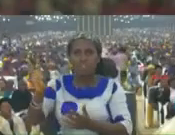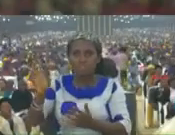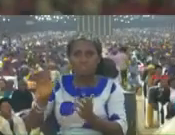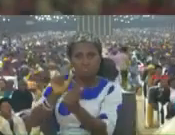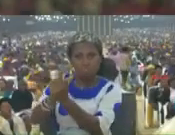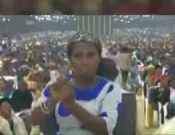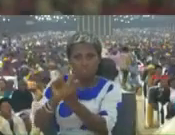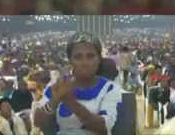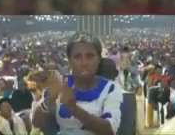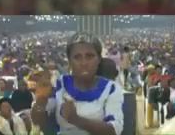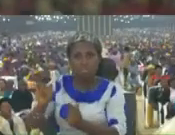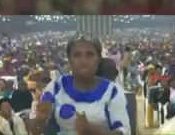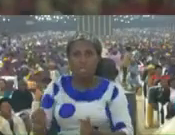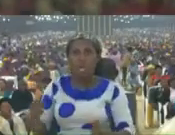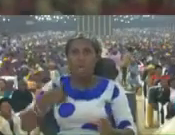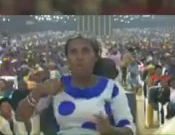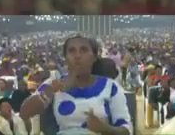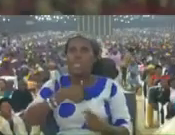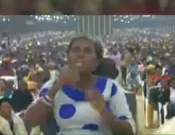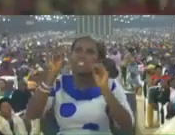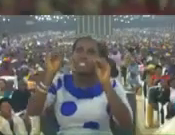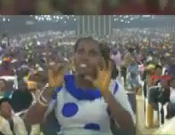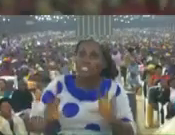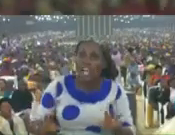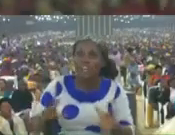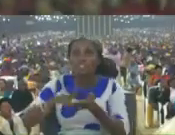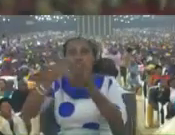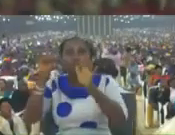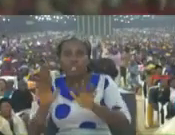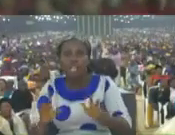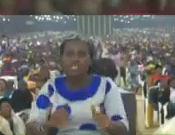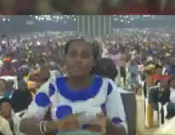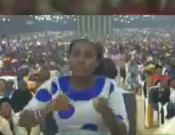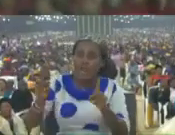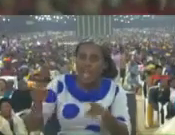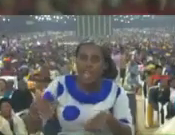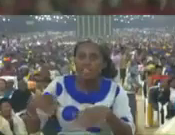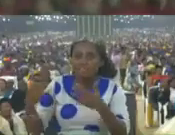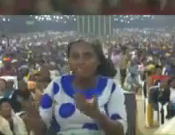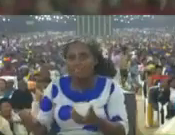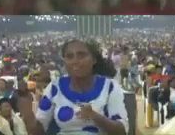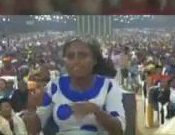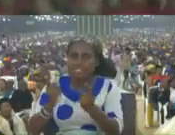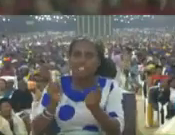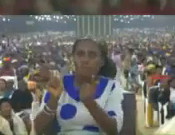And we, teachers, students, everybody, we lined the route.